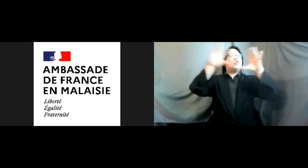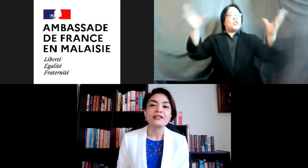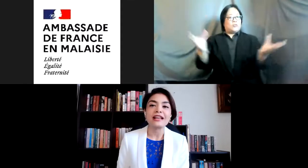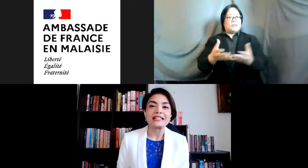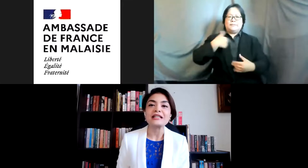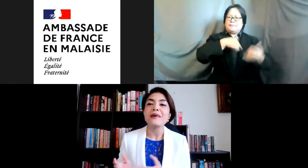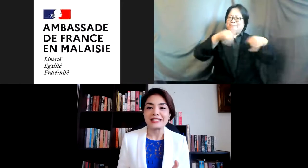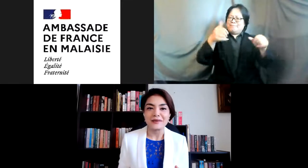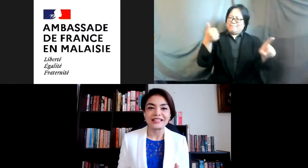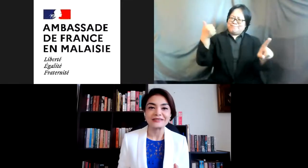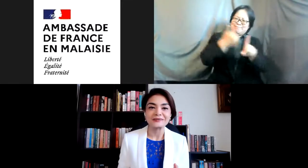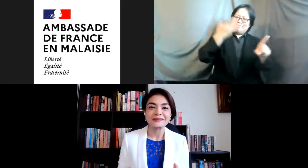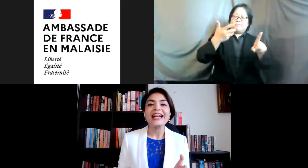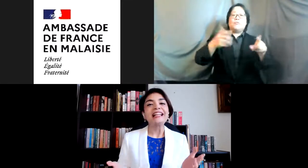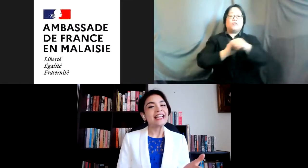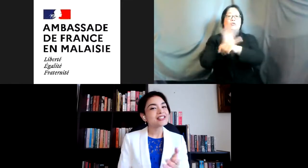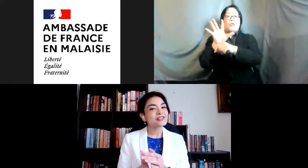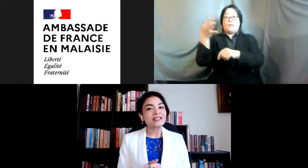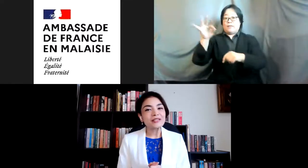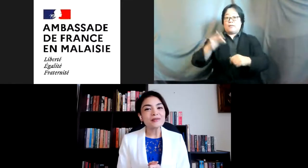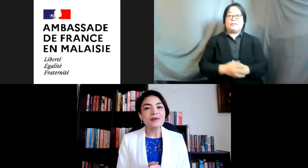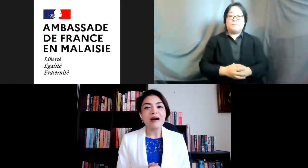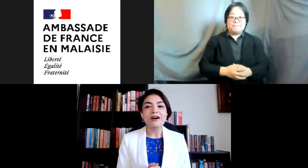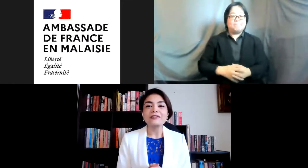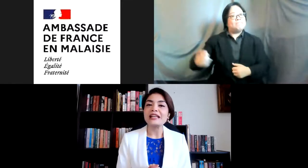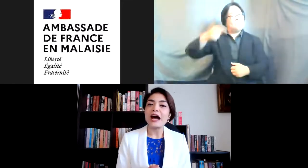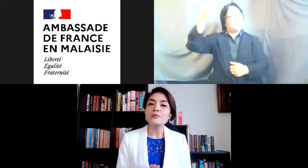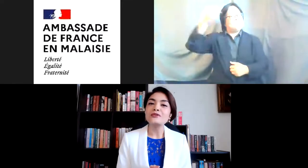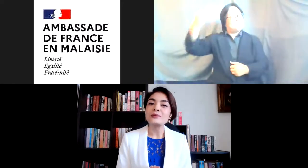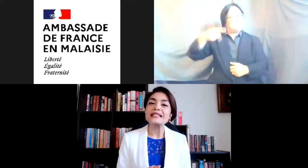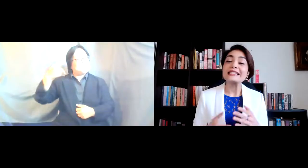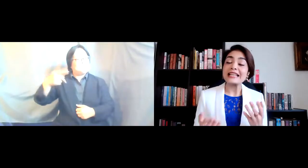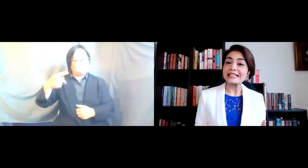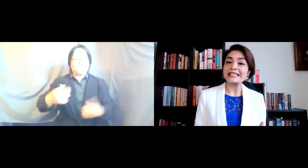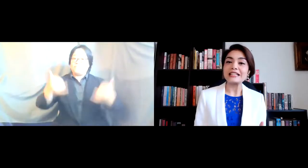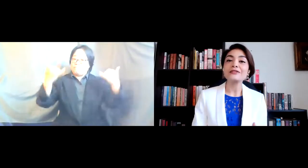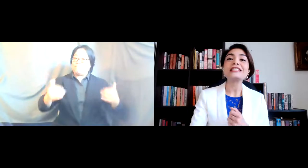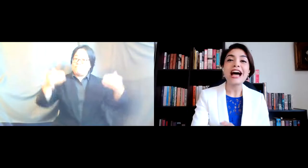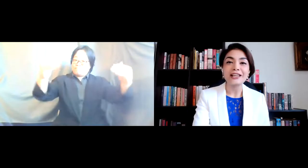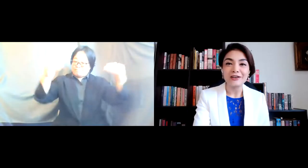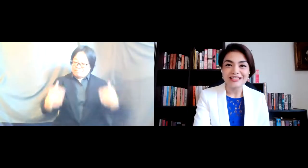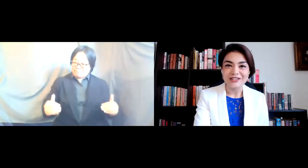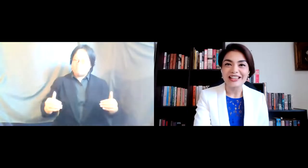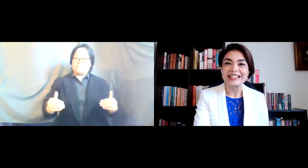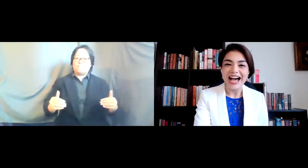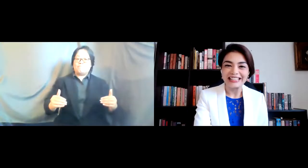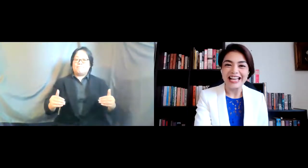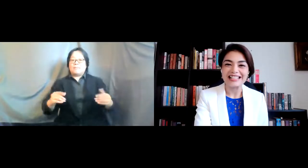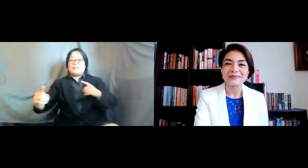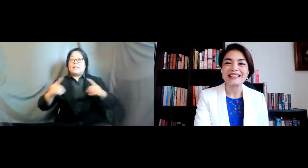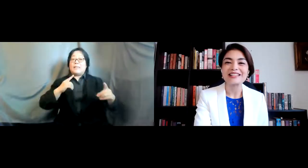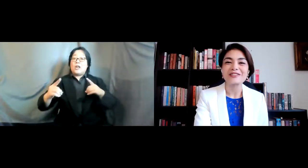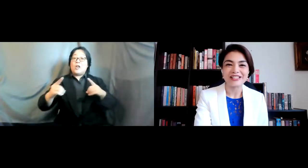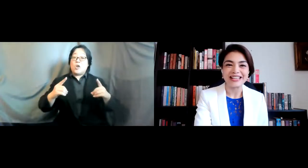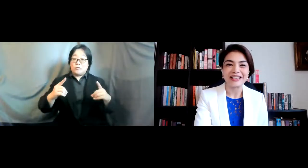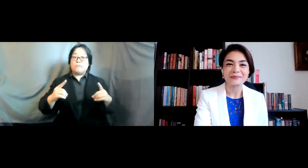by the COVID-19 pandemic ladies and gentlemen we now we now move towards setting the scene for the dialogue session that is highly